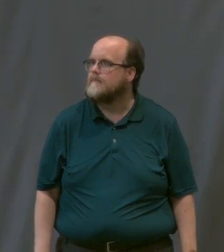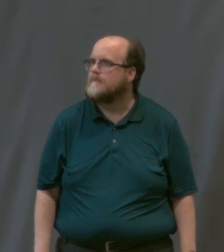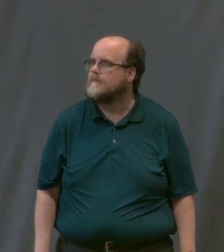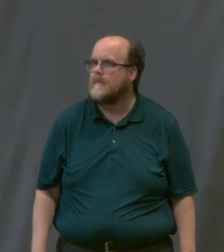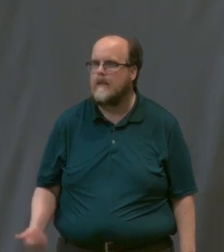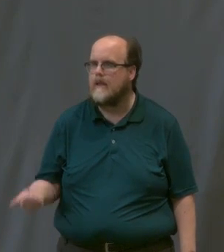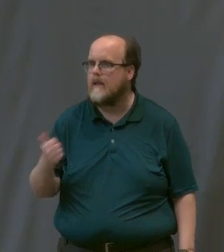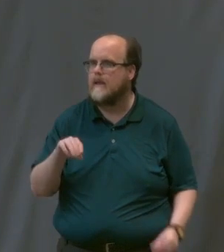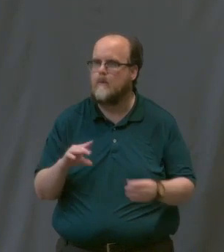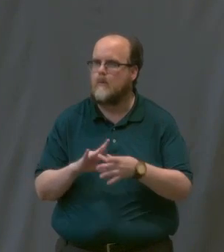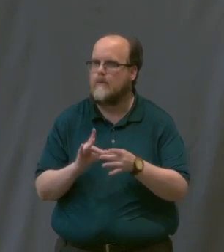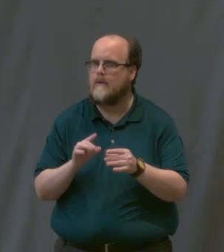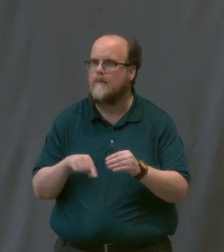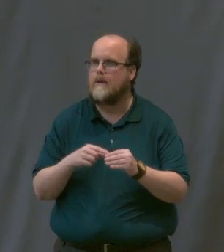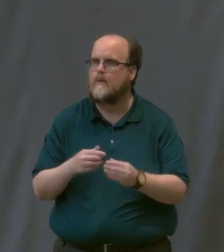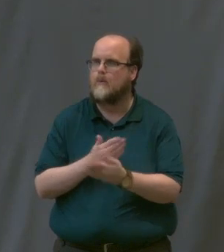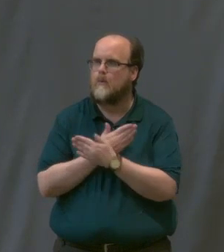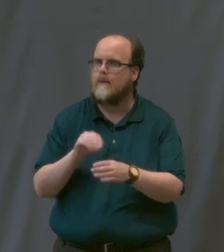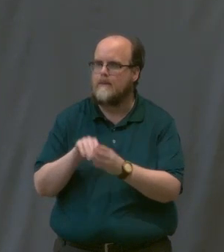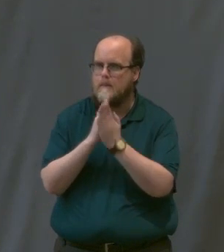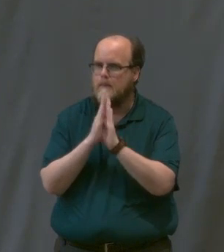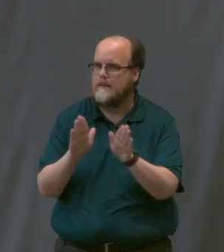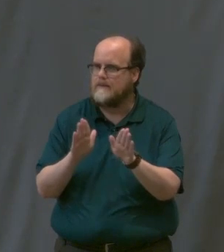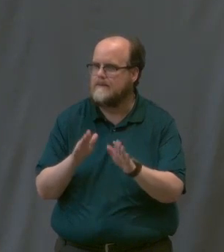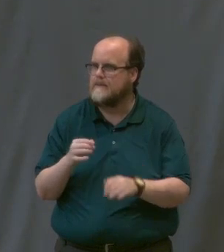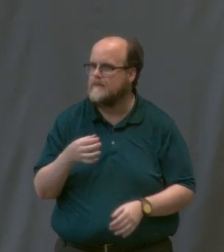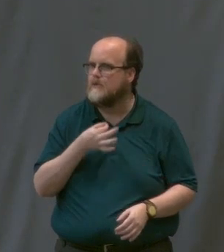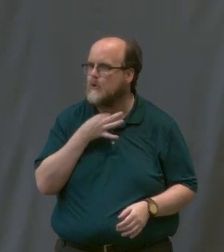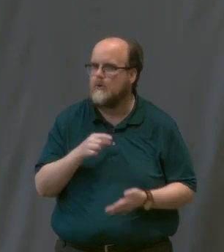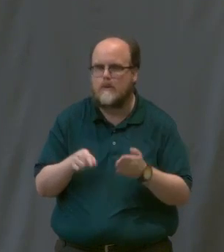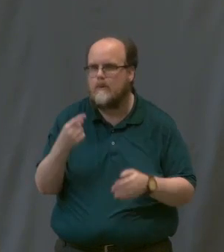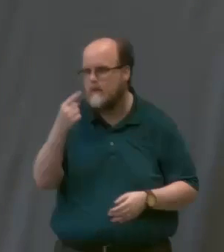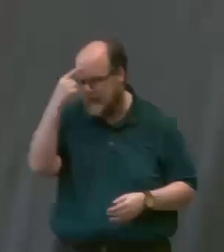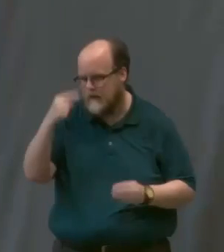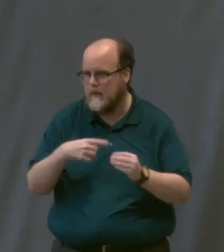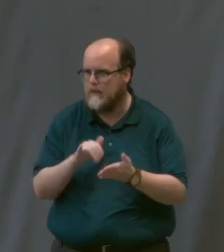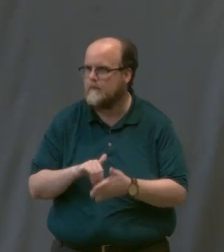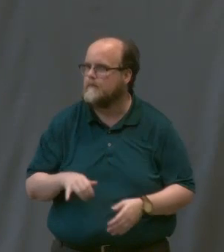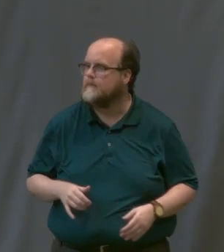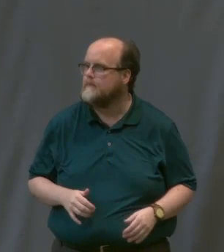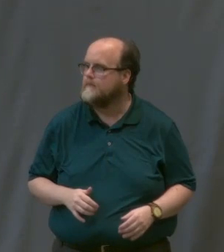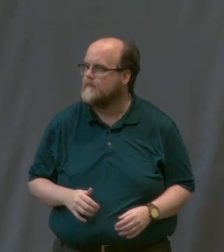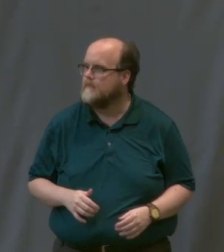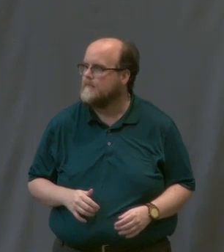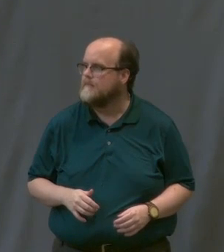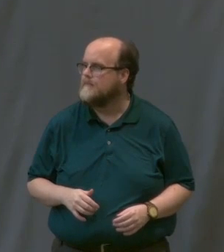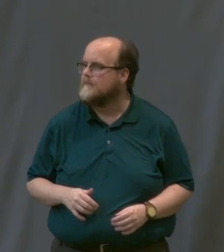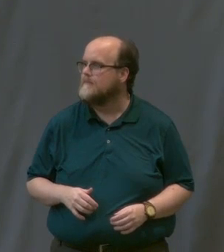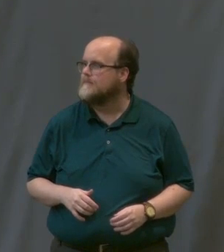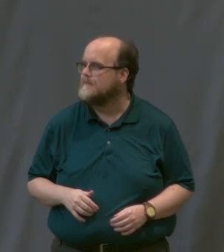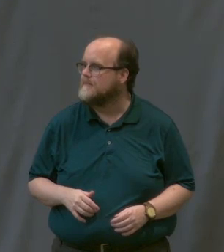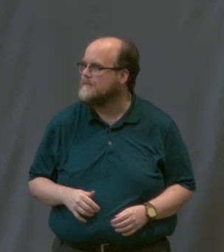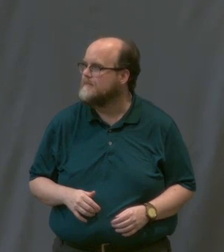Any more comments on rest in peace? I'm curious what you have to think about it. I know what I think about it. I don't know what you think about it.